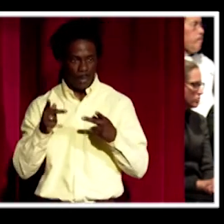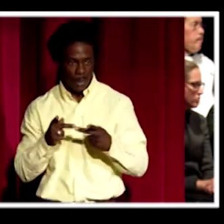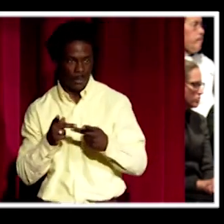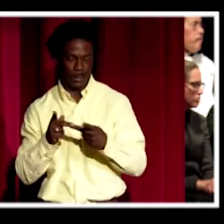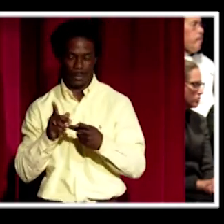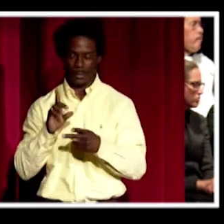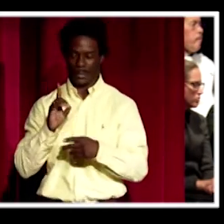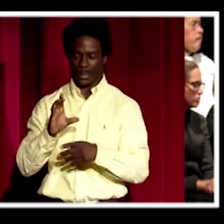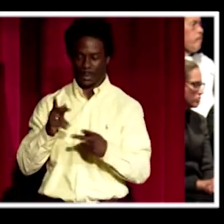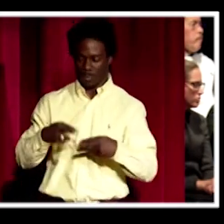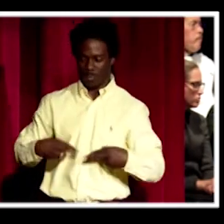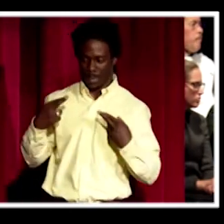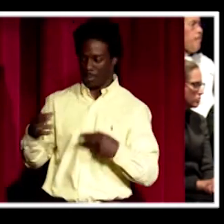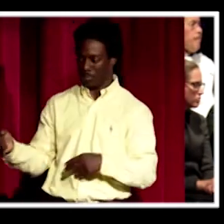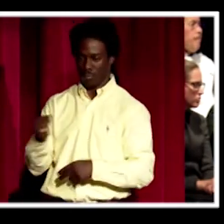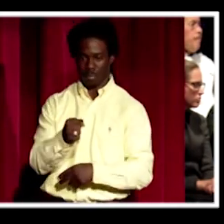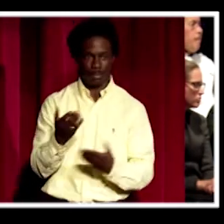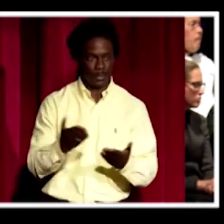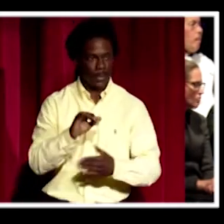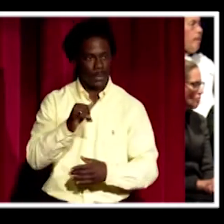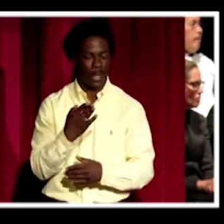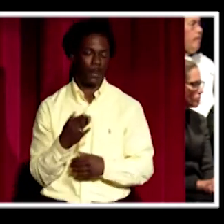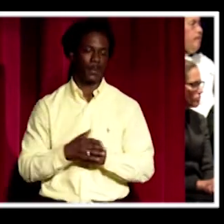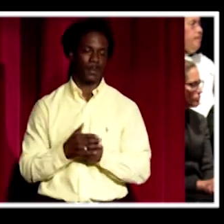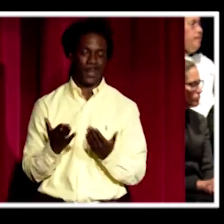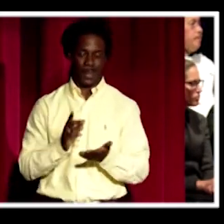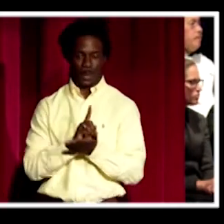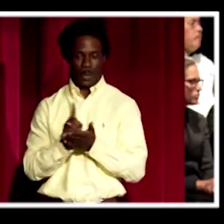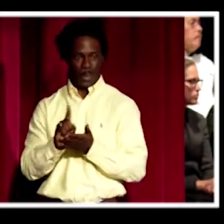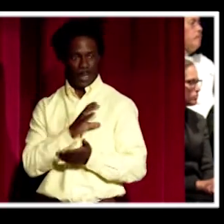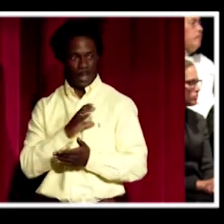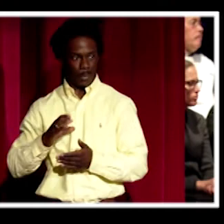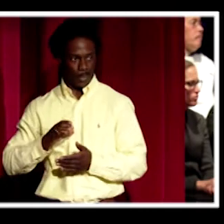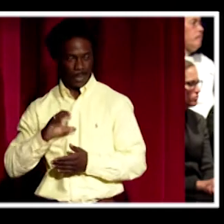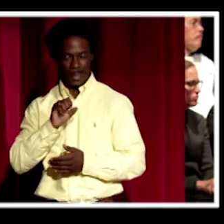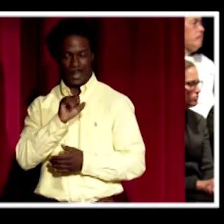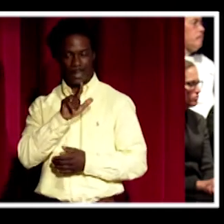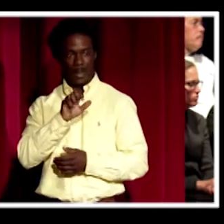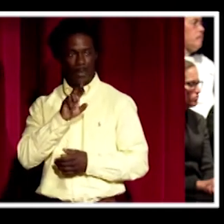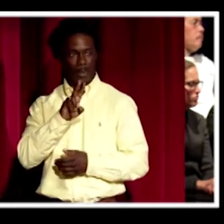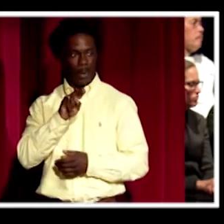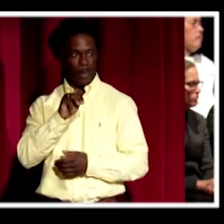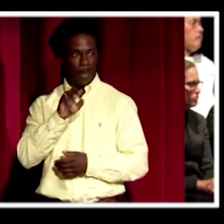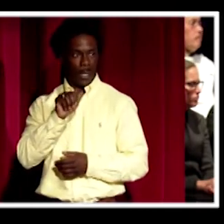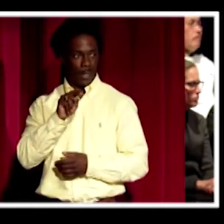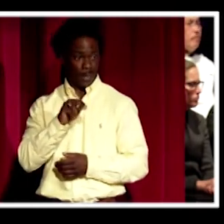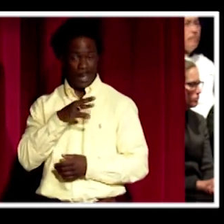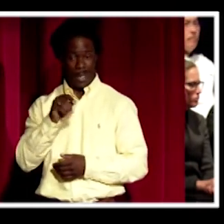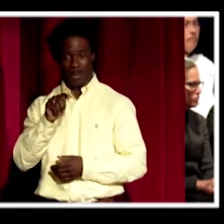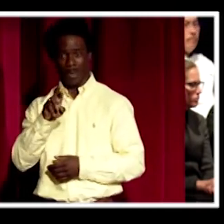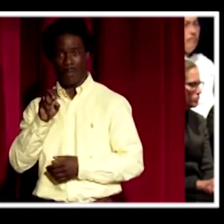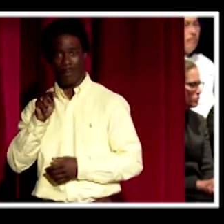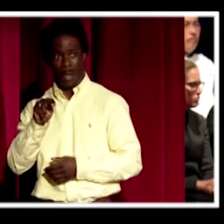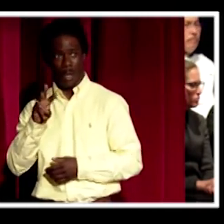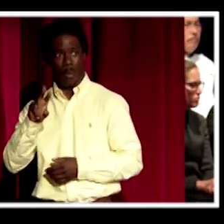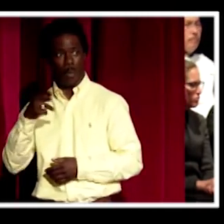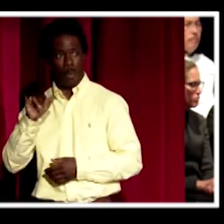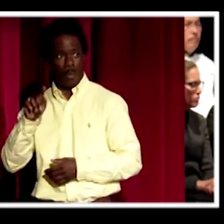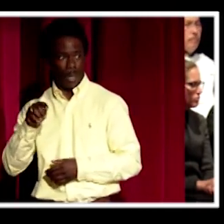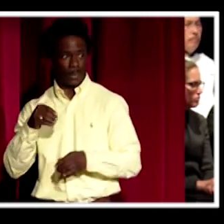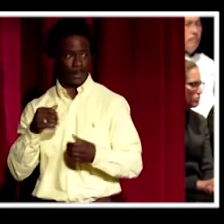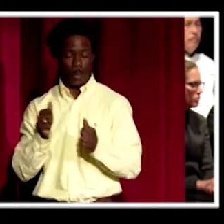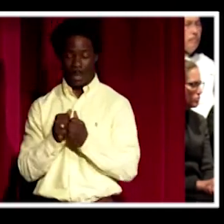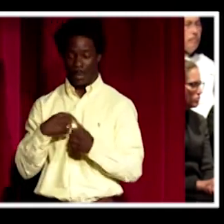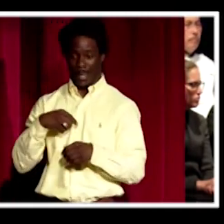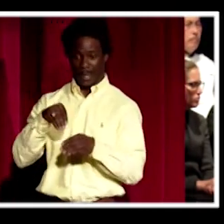these DC jobs. This week, Councilmember Silverman and Councilmember Trayon Wright were with me in Ward 8, where we